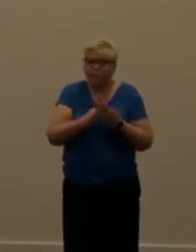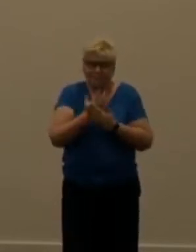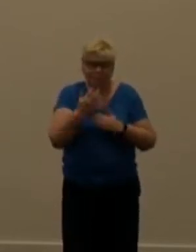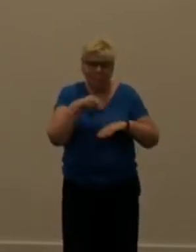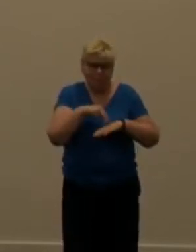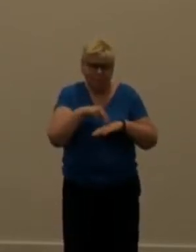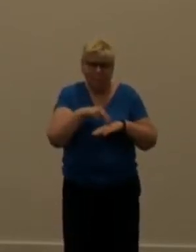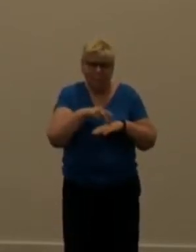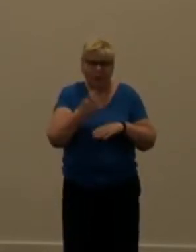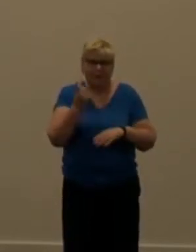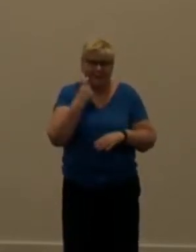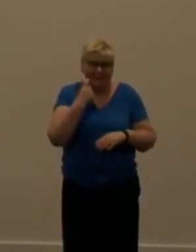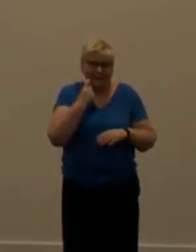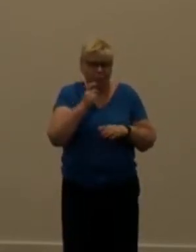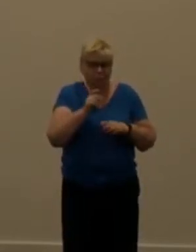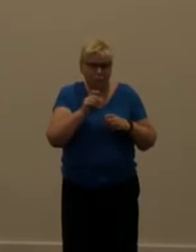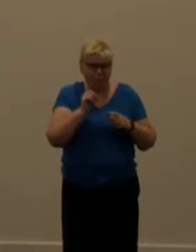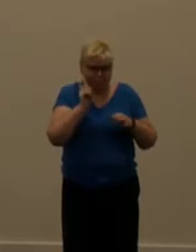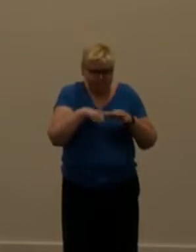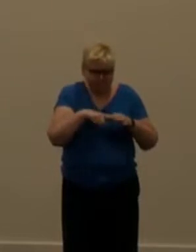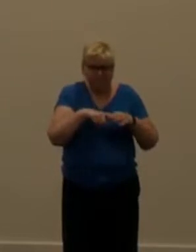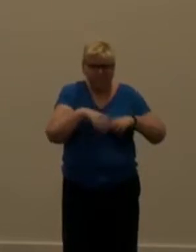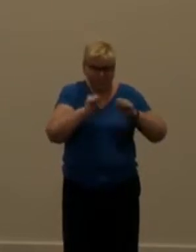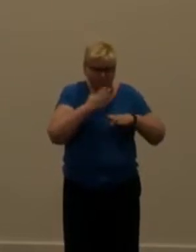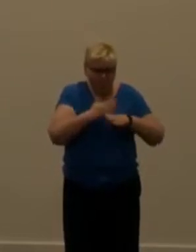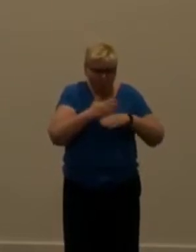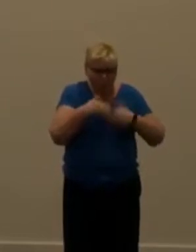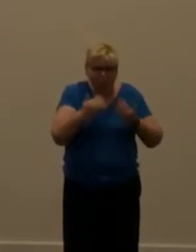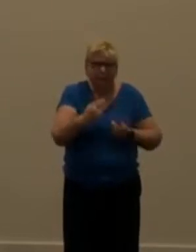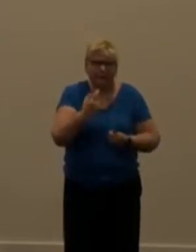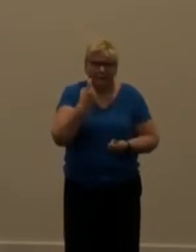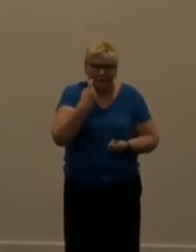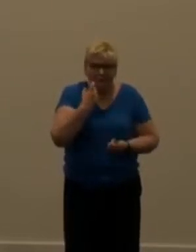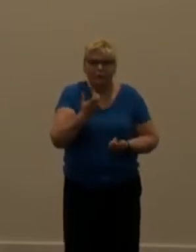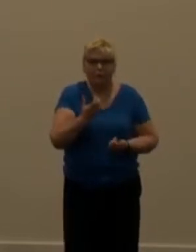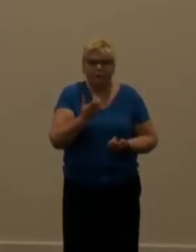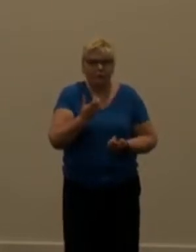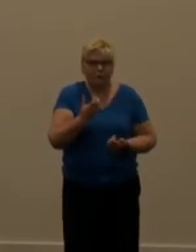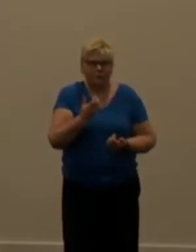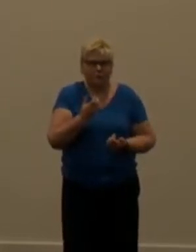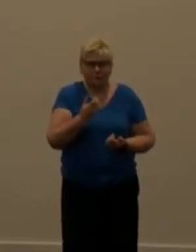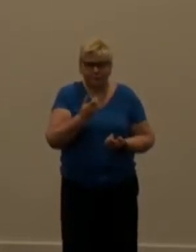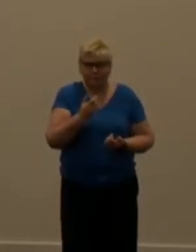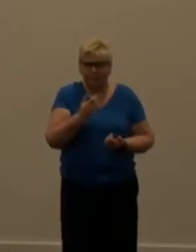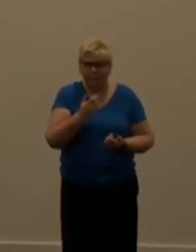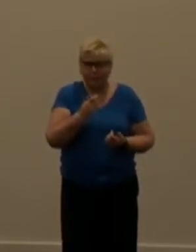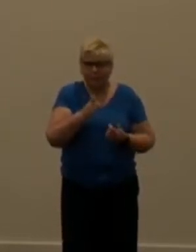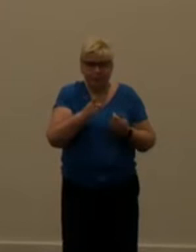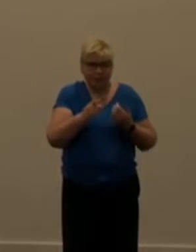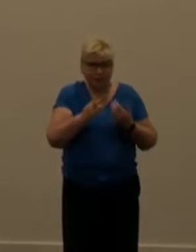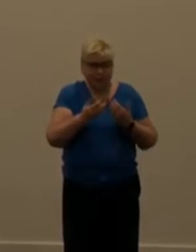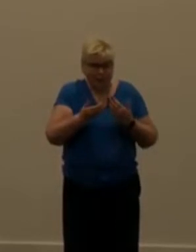to get hold on. It's super easy to start working with, even go a bit beyond that